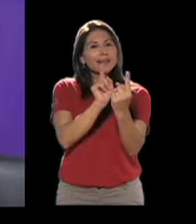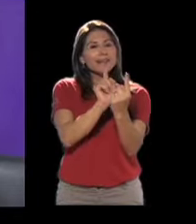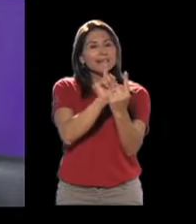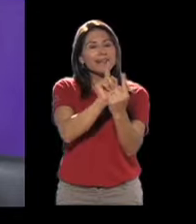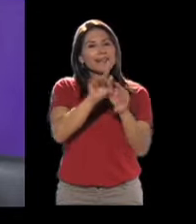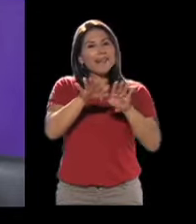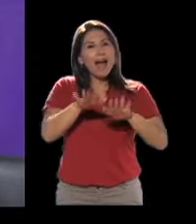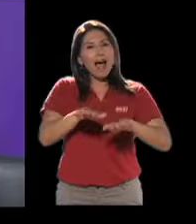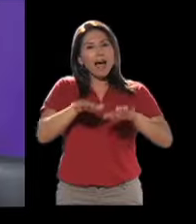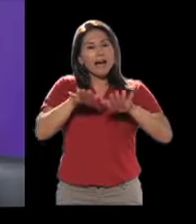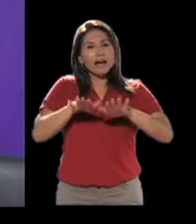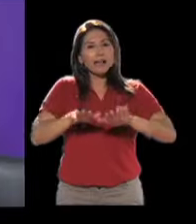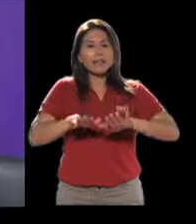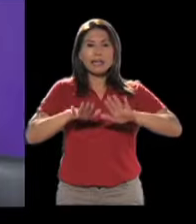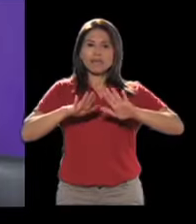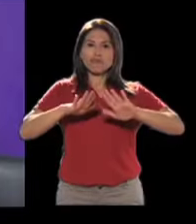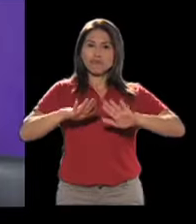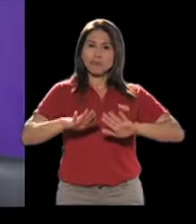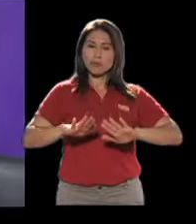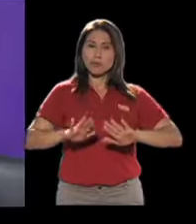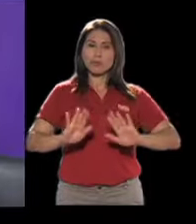and you